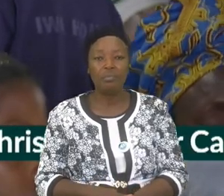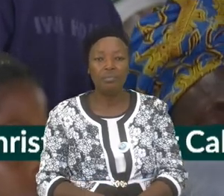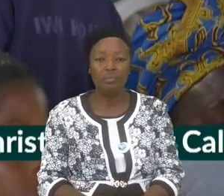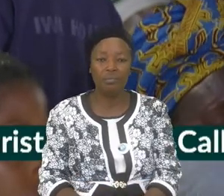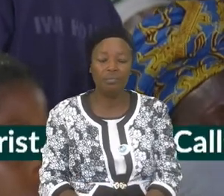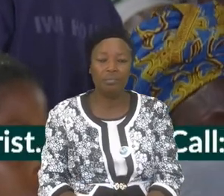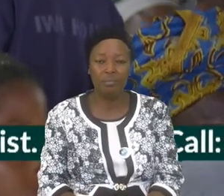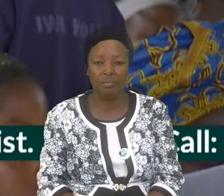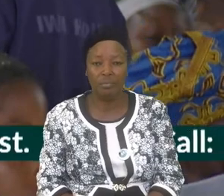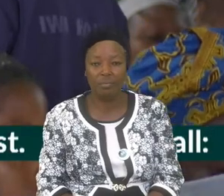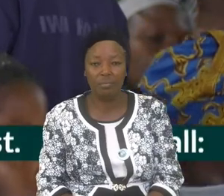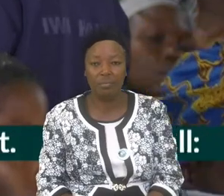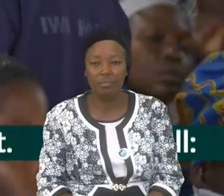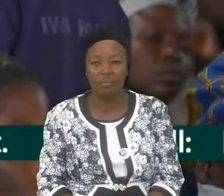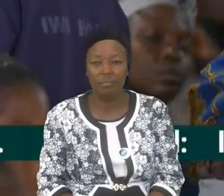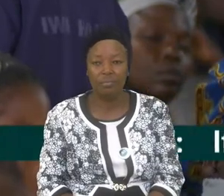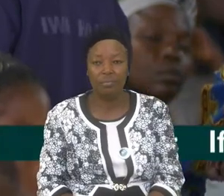Remain standing, please.